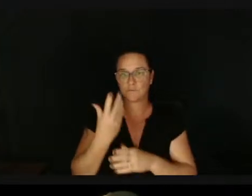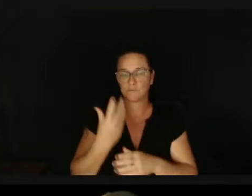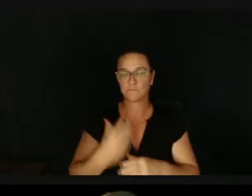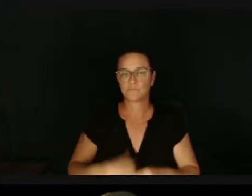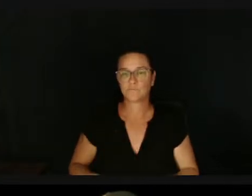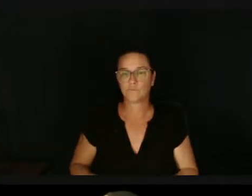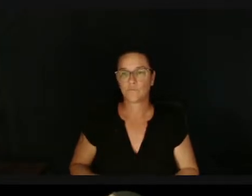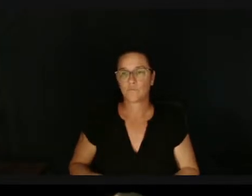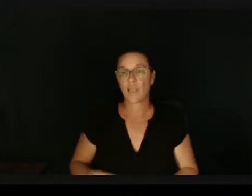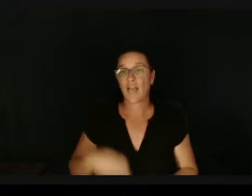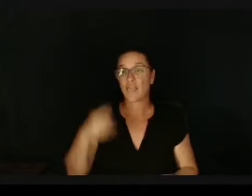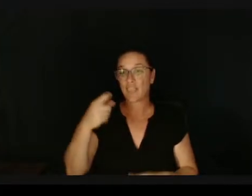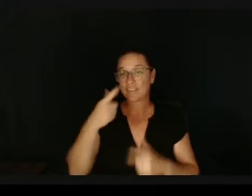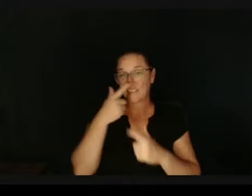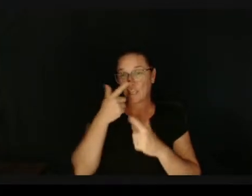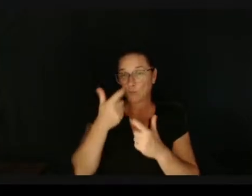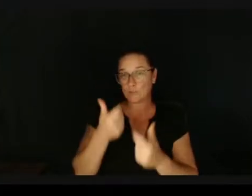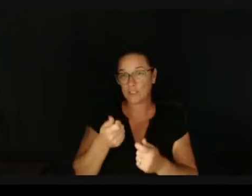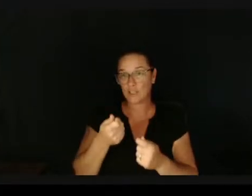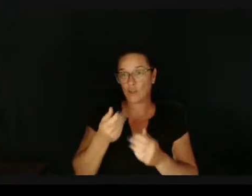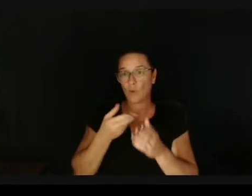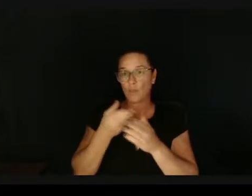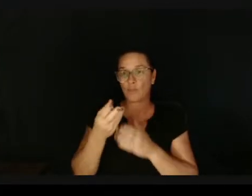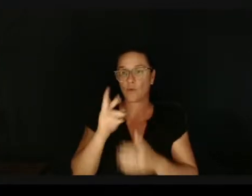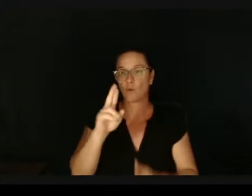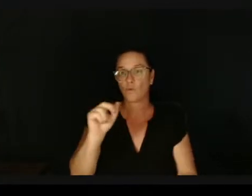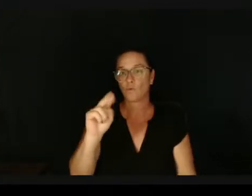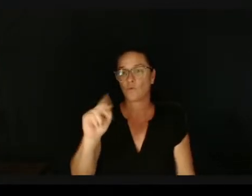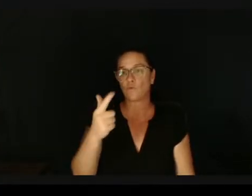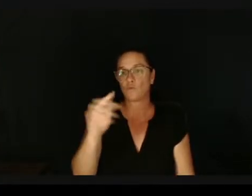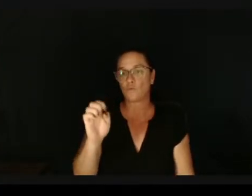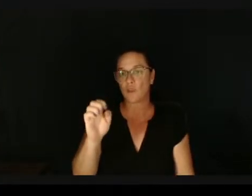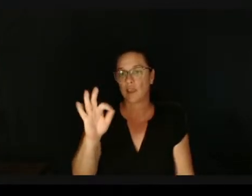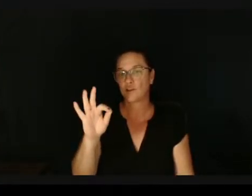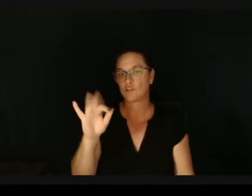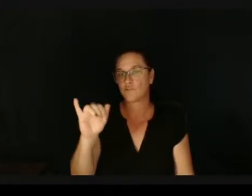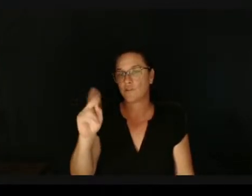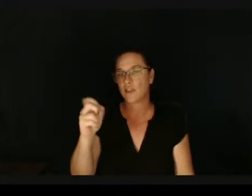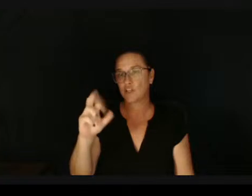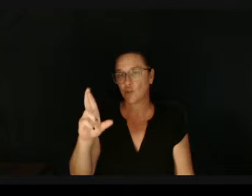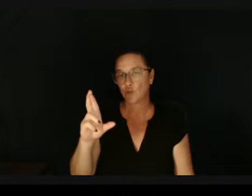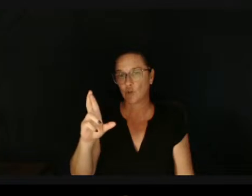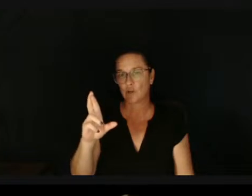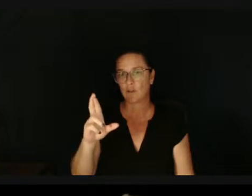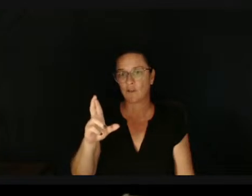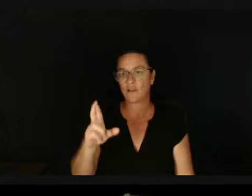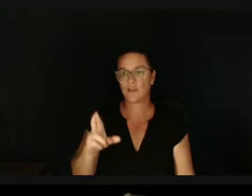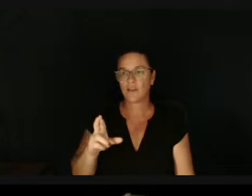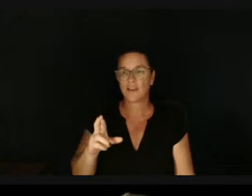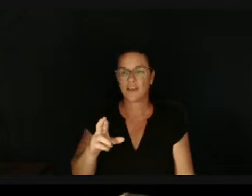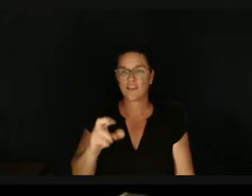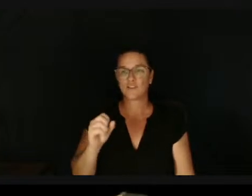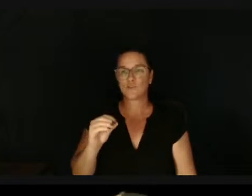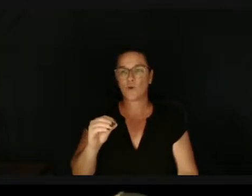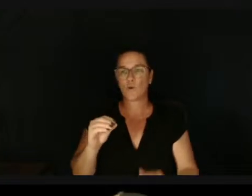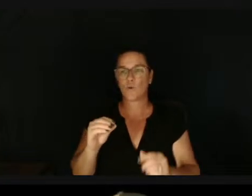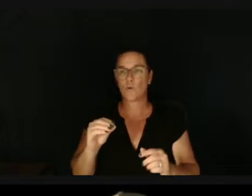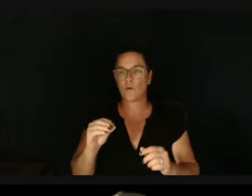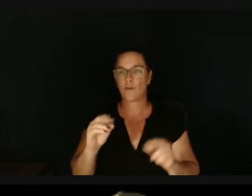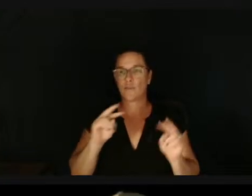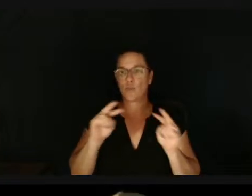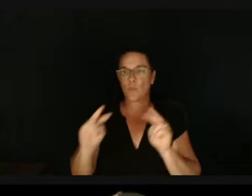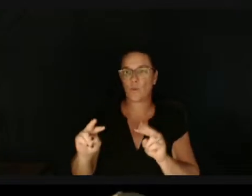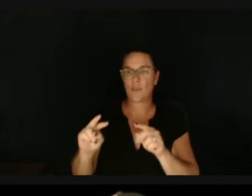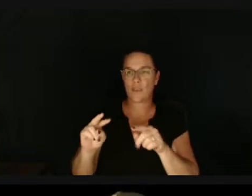And this one is interesting. You're looking through a rangefinder, and most interesting to me is actually the caption, right? So they're actually looking like there's a edge of the